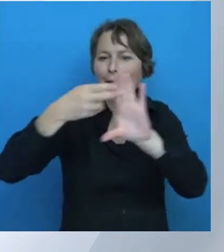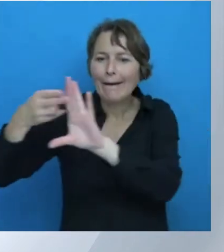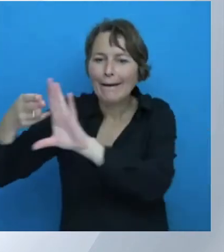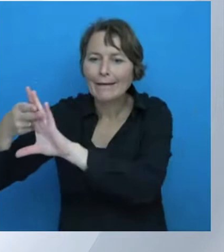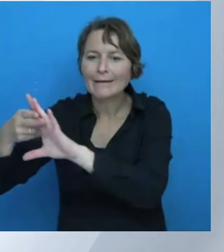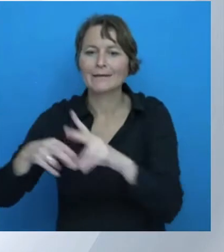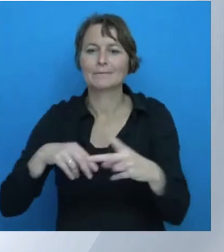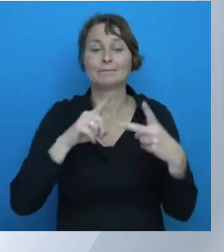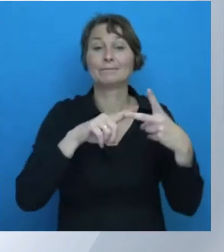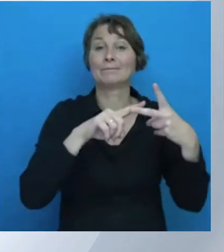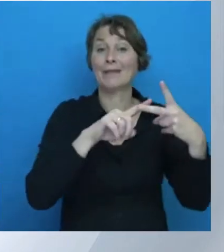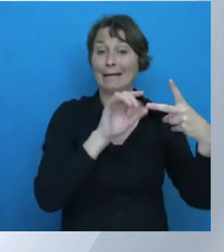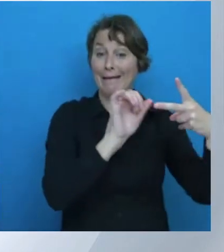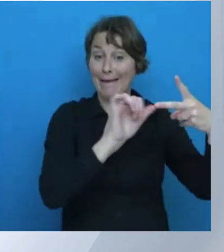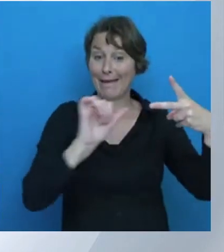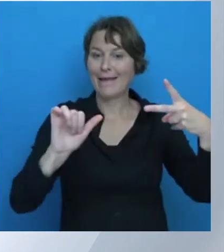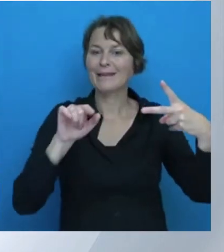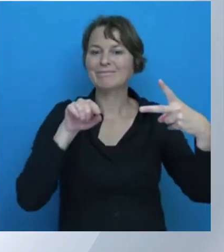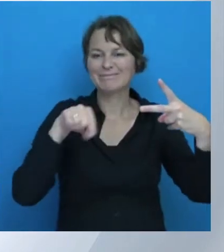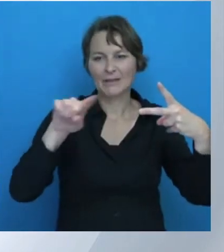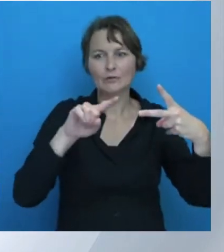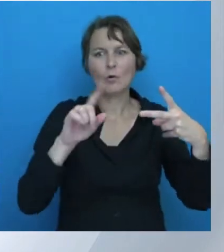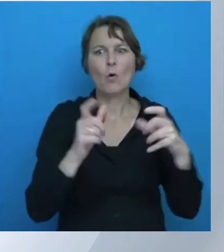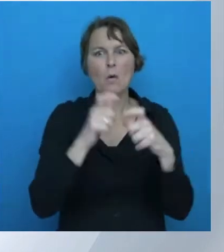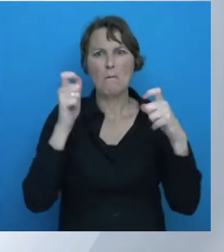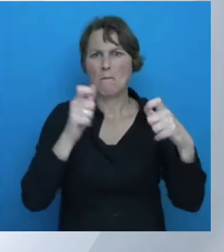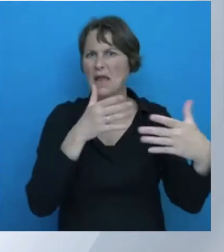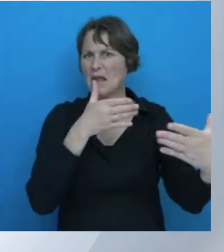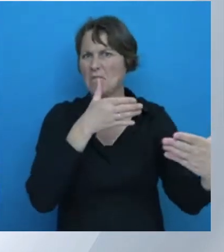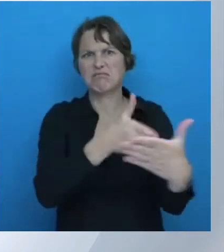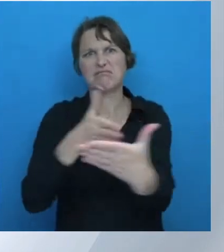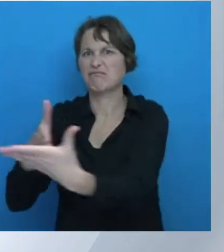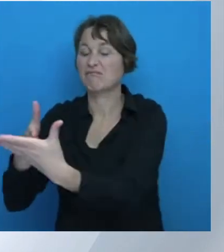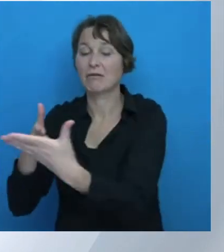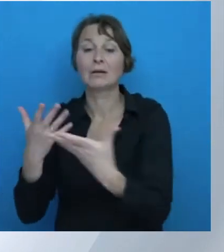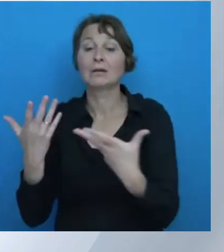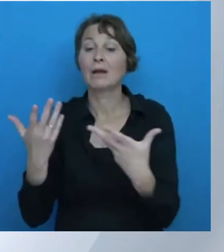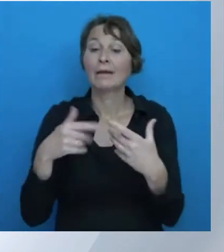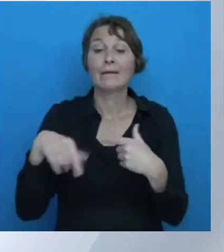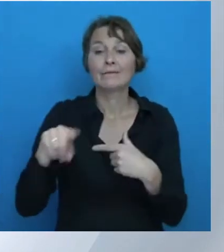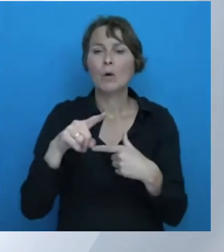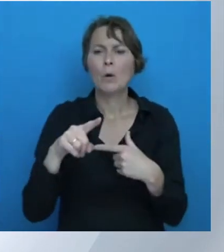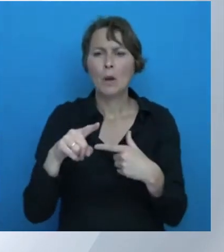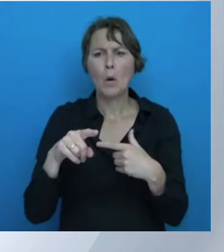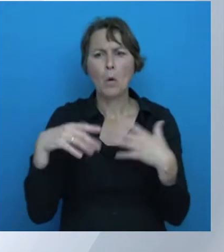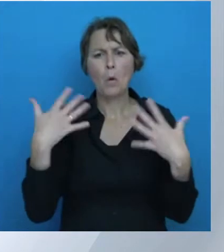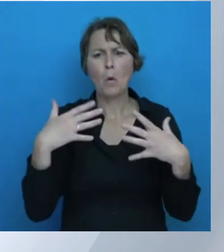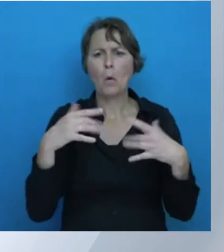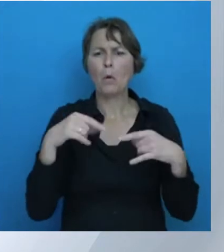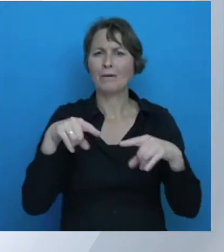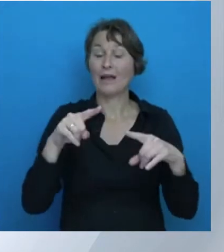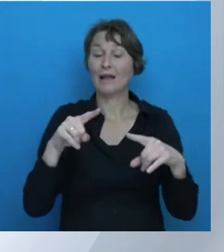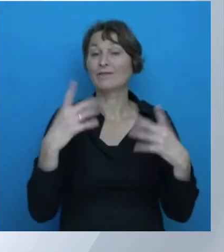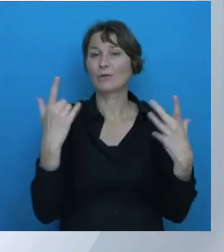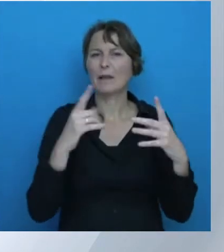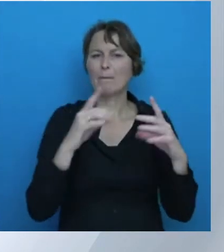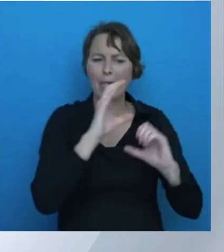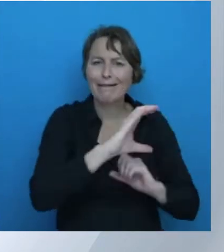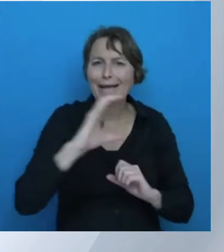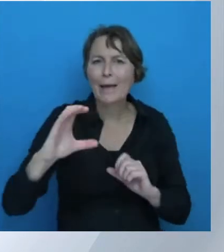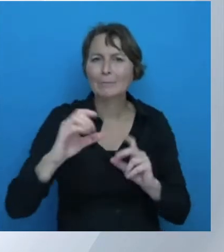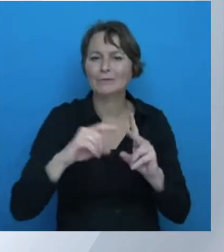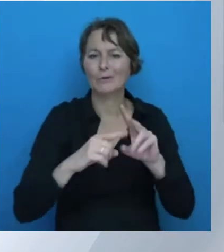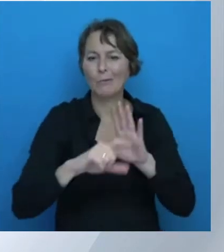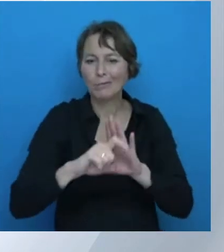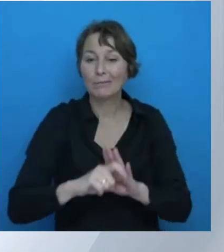users, and that would be creating captions or narrations on your video. And level AAA addresses the highest and